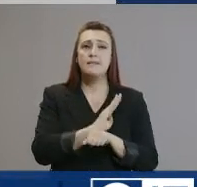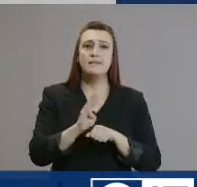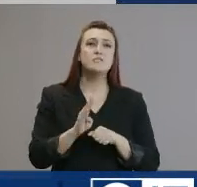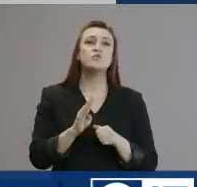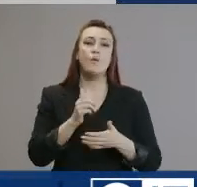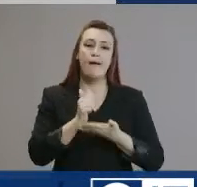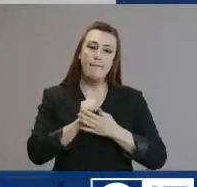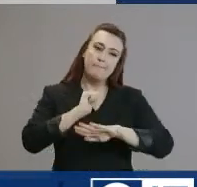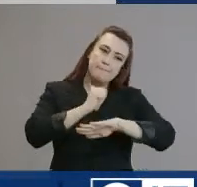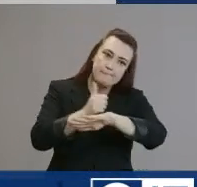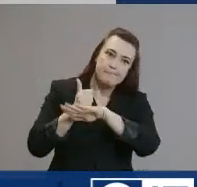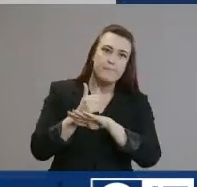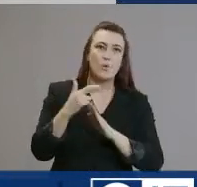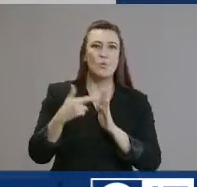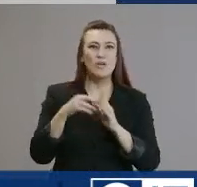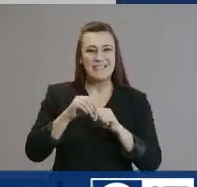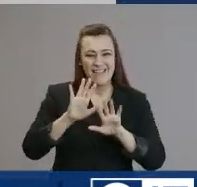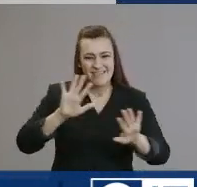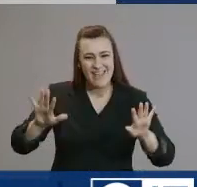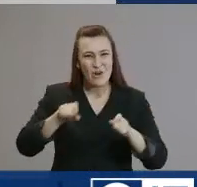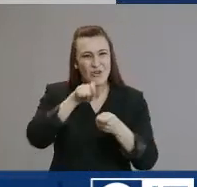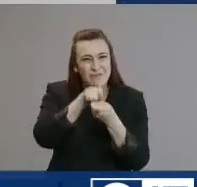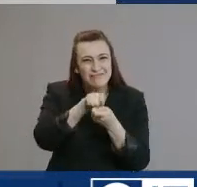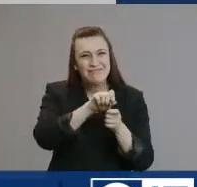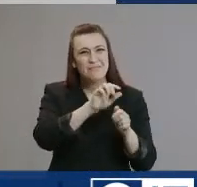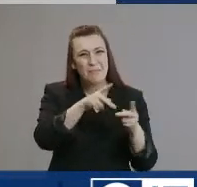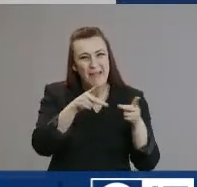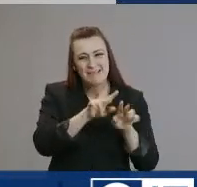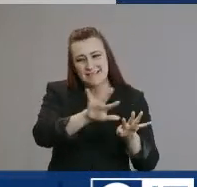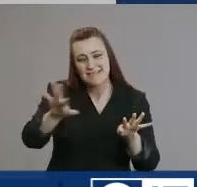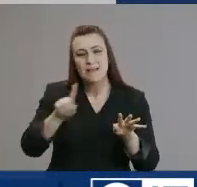their workplace, or if they are out in public, it